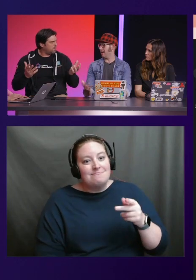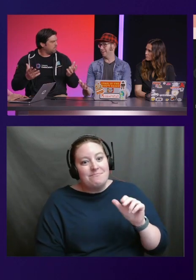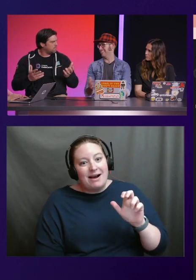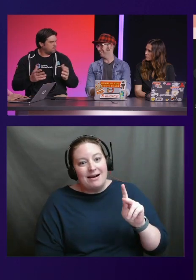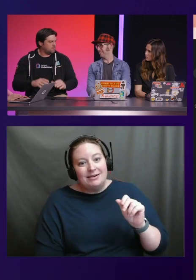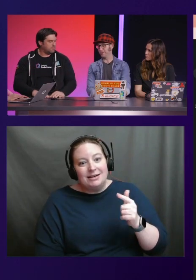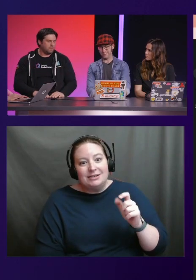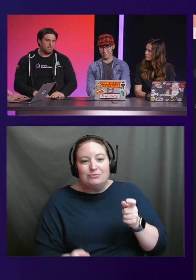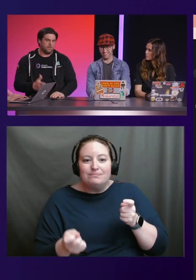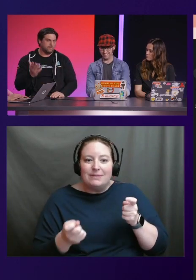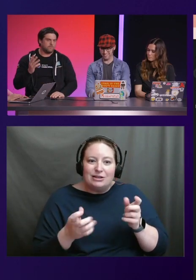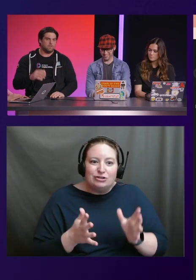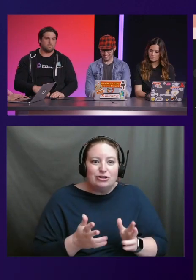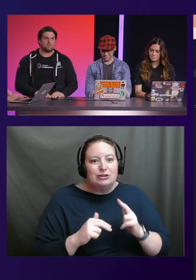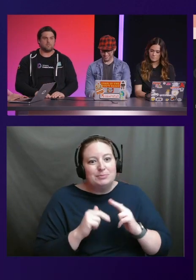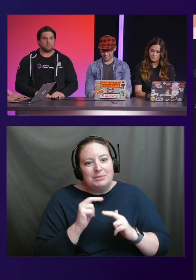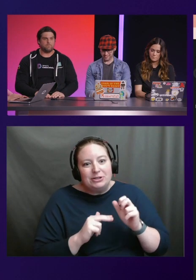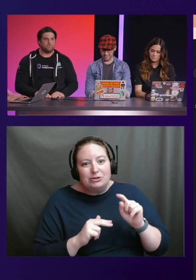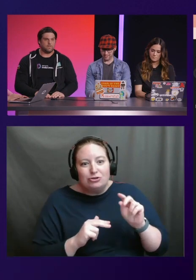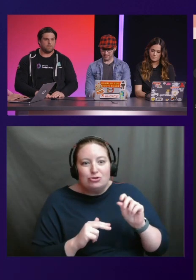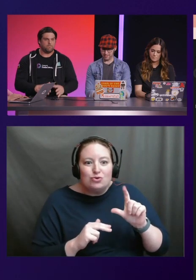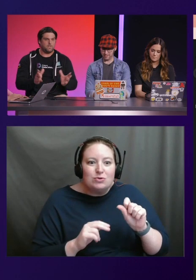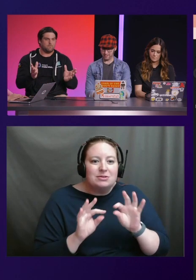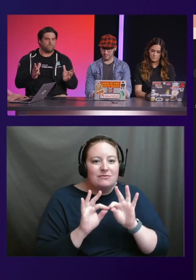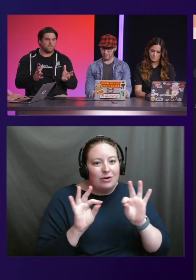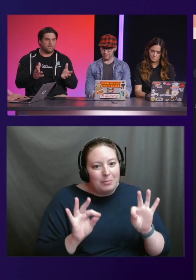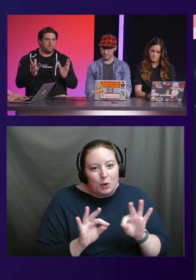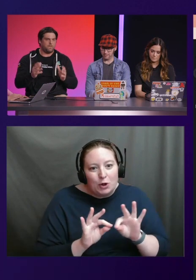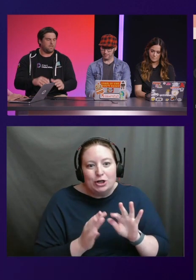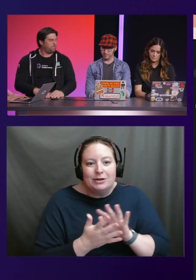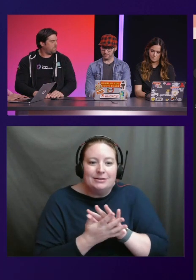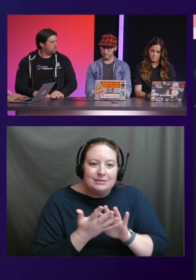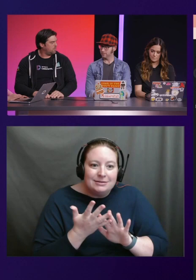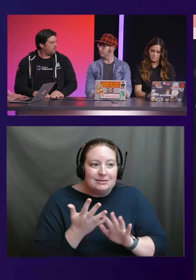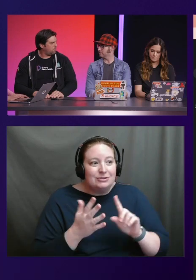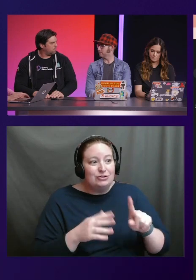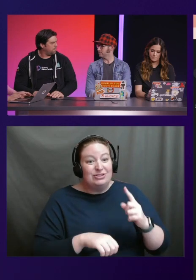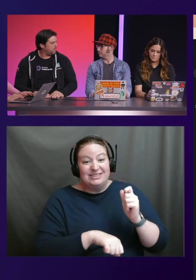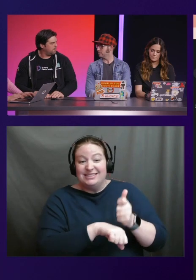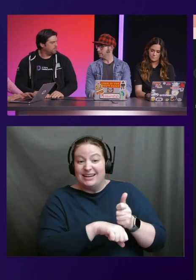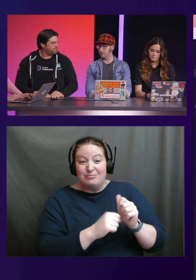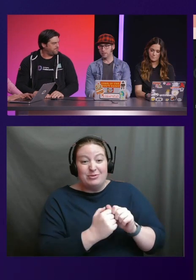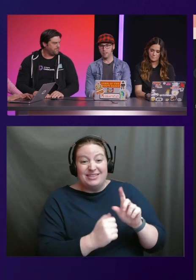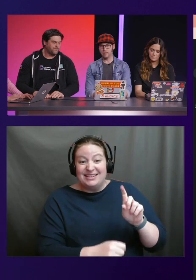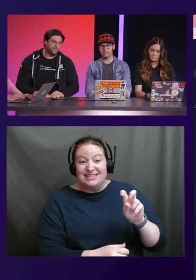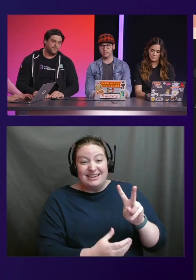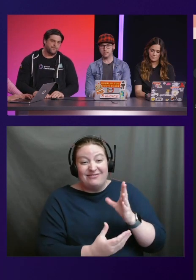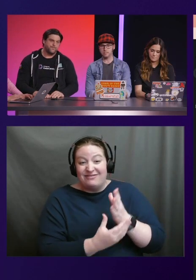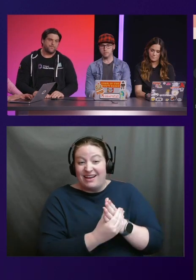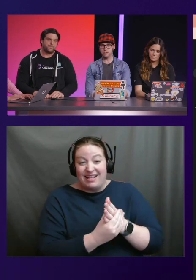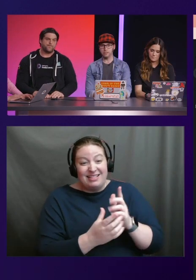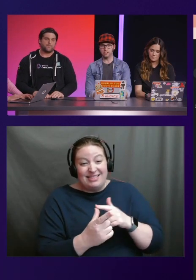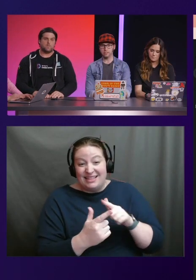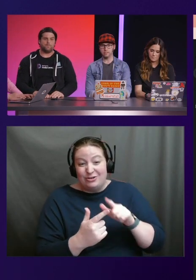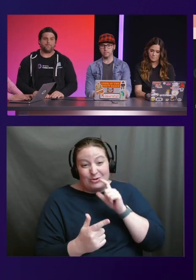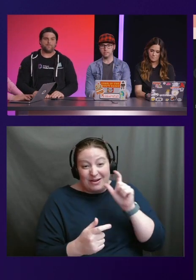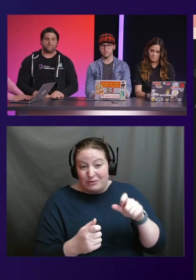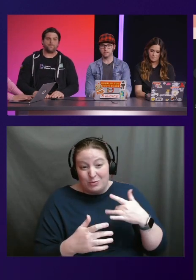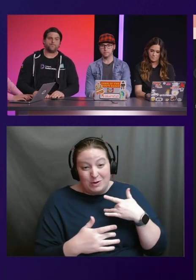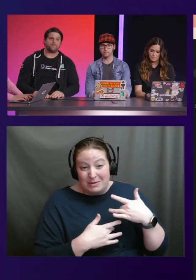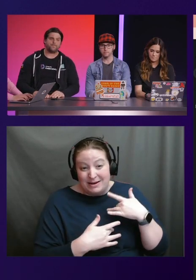and frameworks and so just set it up in the dev file and you don't have to worry about it anymore. That's the beauty.